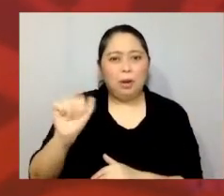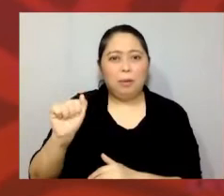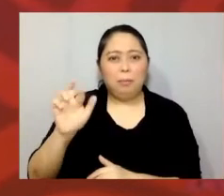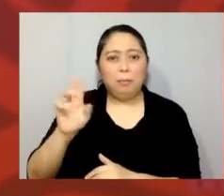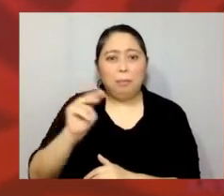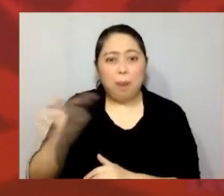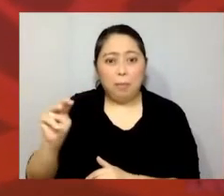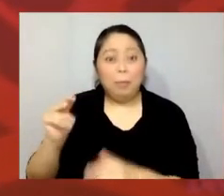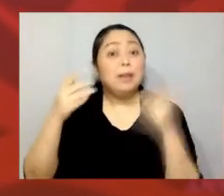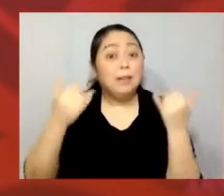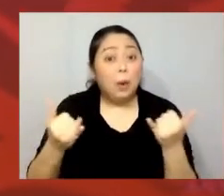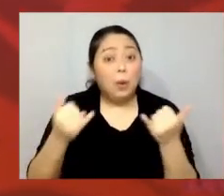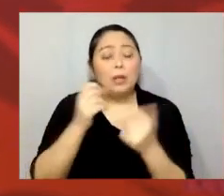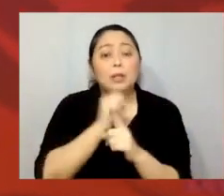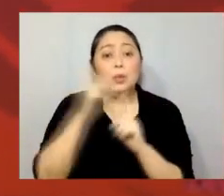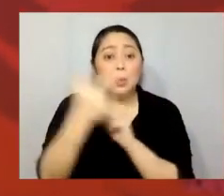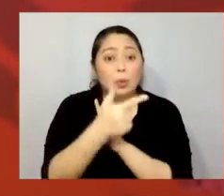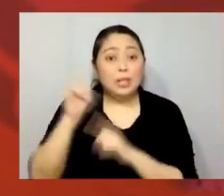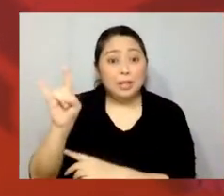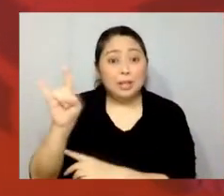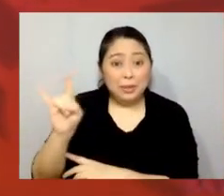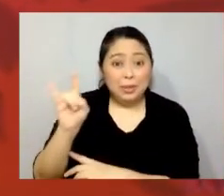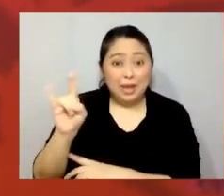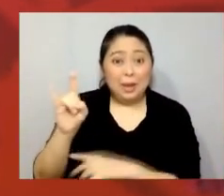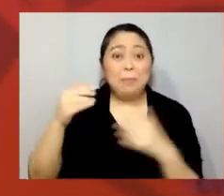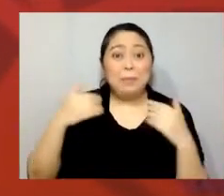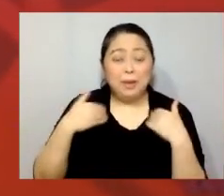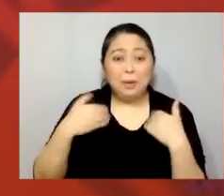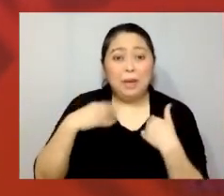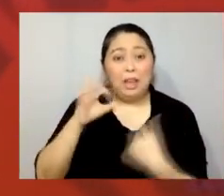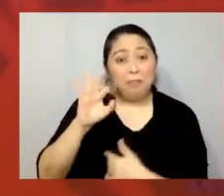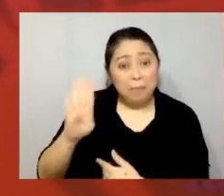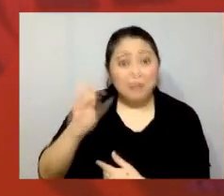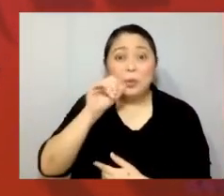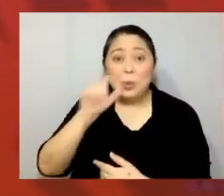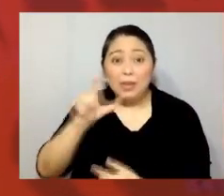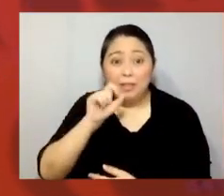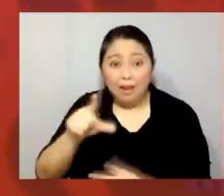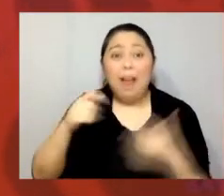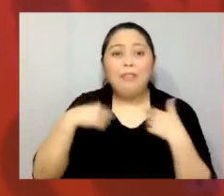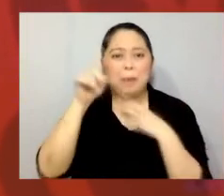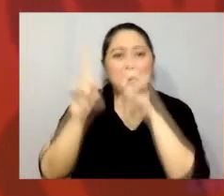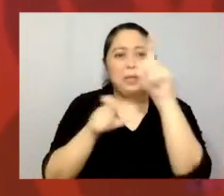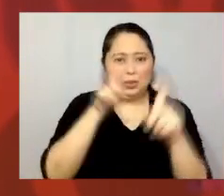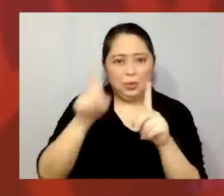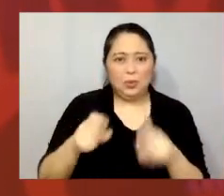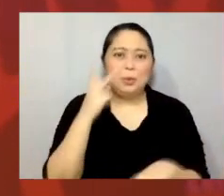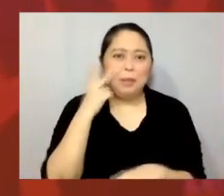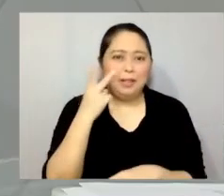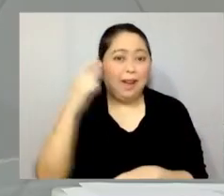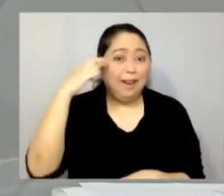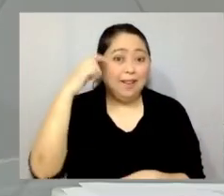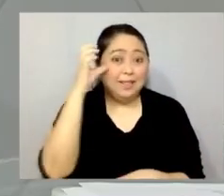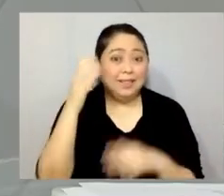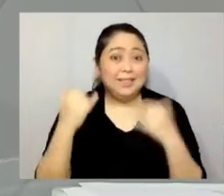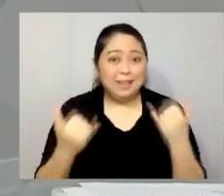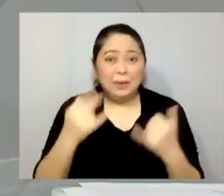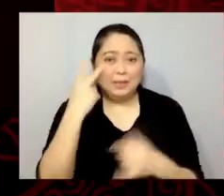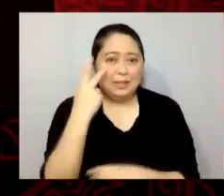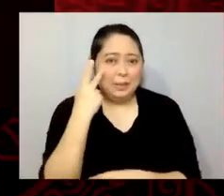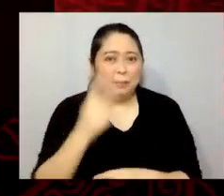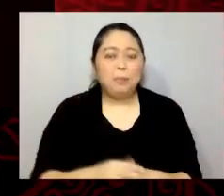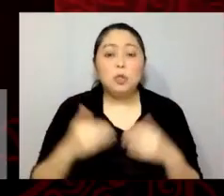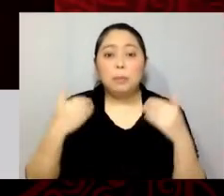social media via the hashtag BangsaForum, and Ron Cruz is monitoring those messages. Ron? Now, on